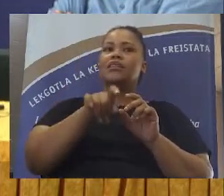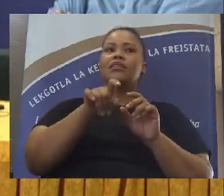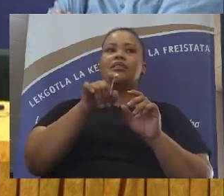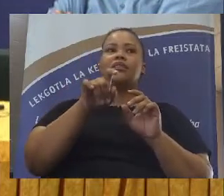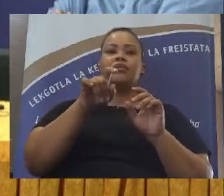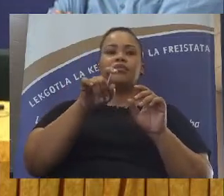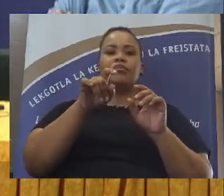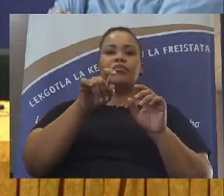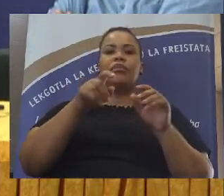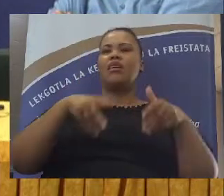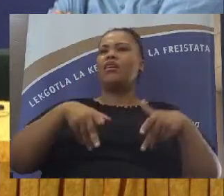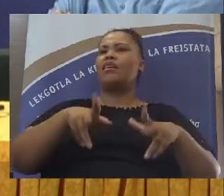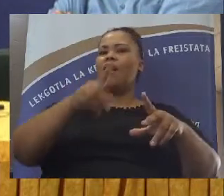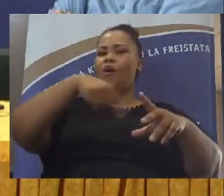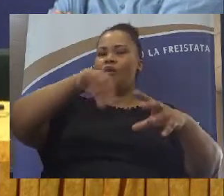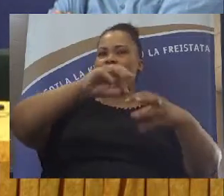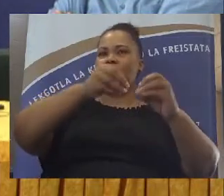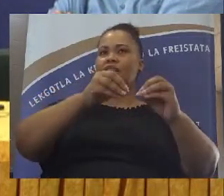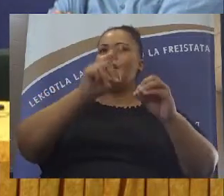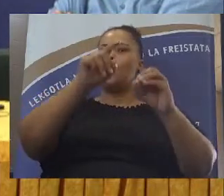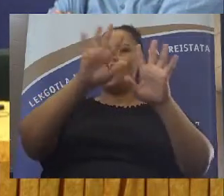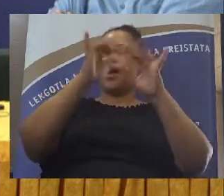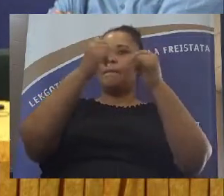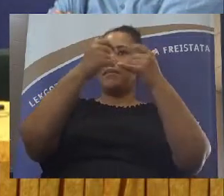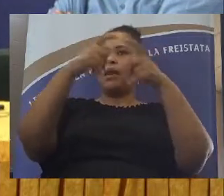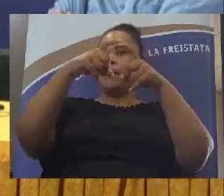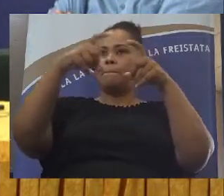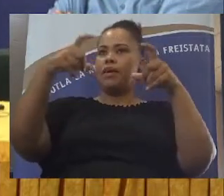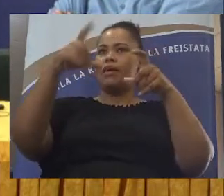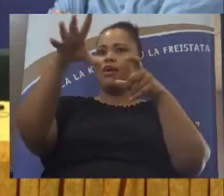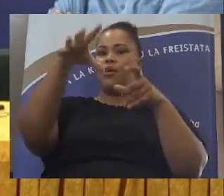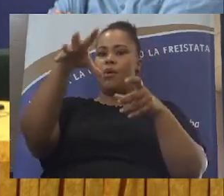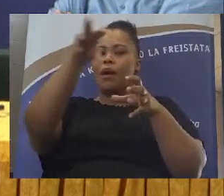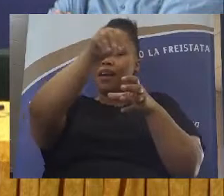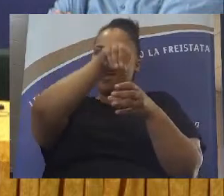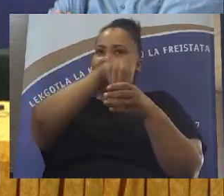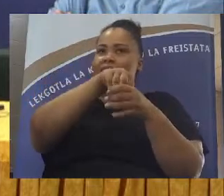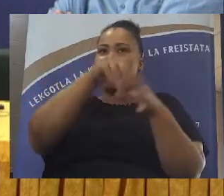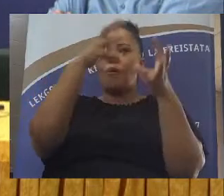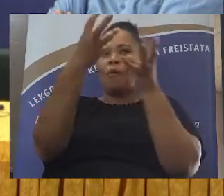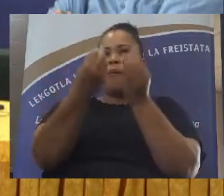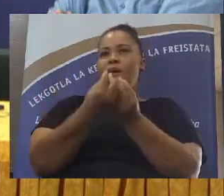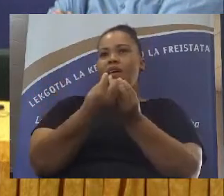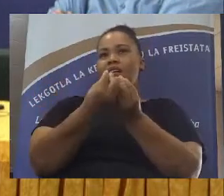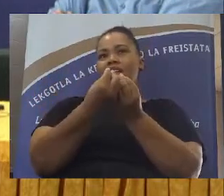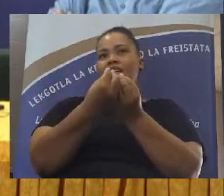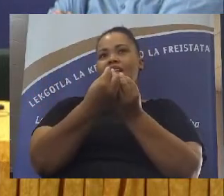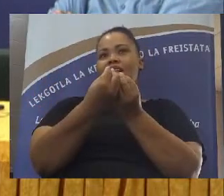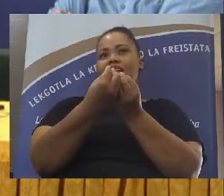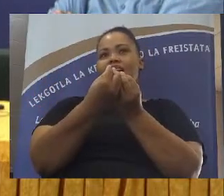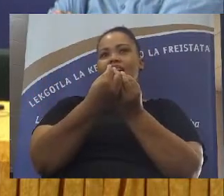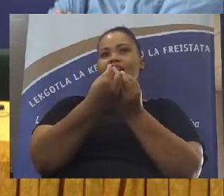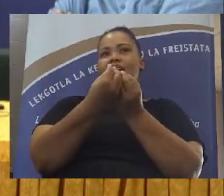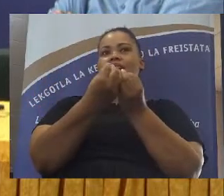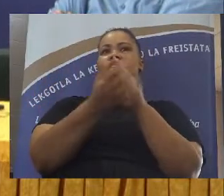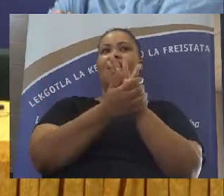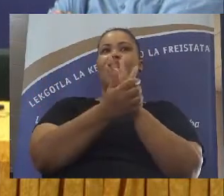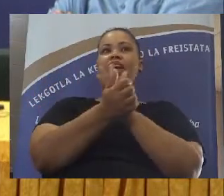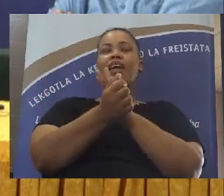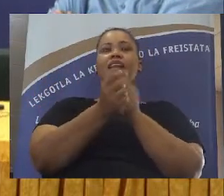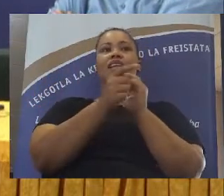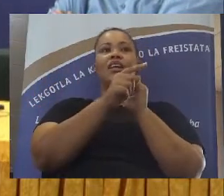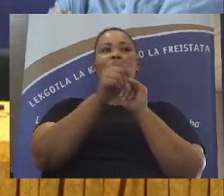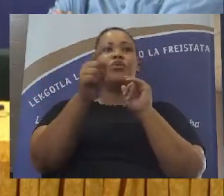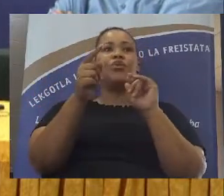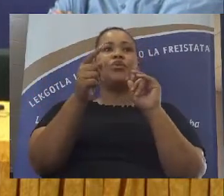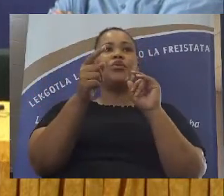construction companies, providing specific services to those companies, and that those skills that you are provided